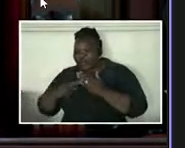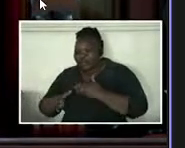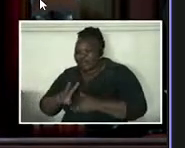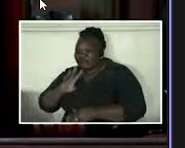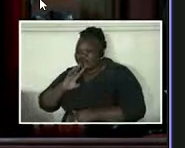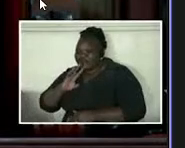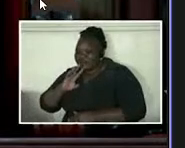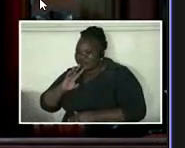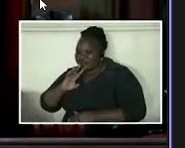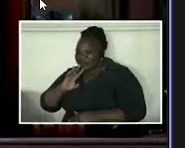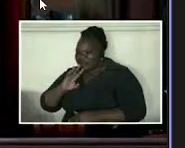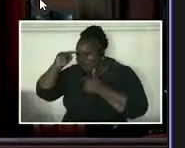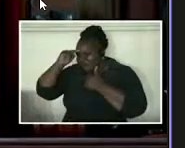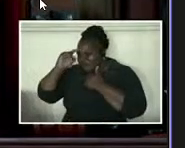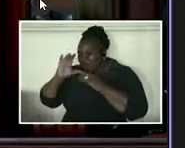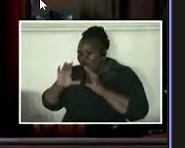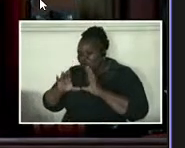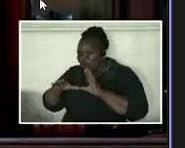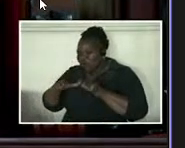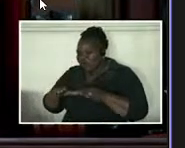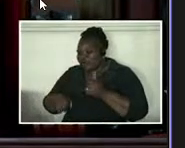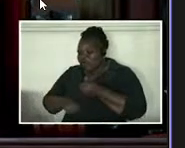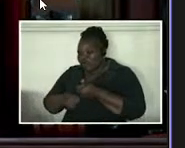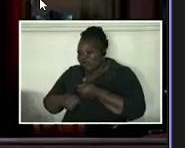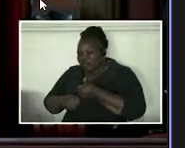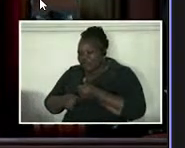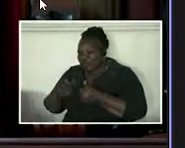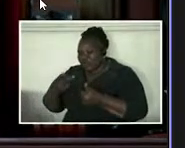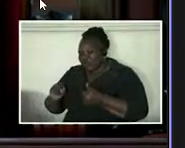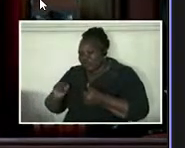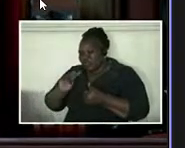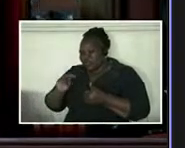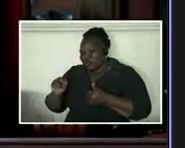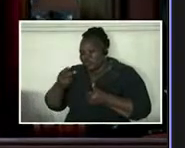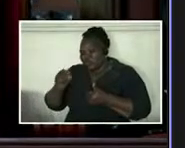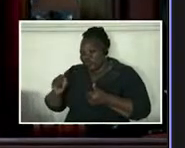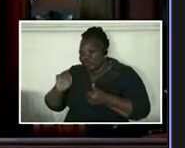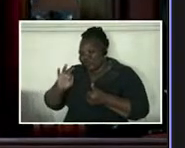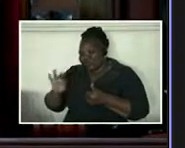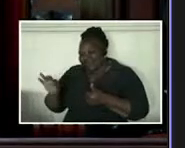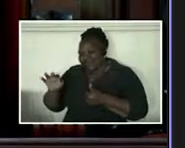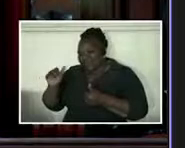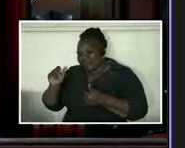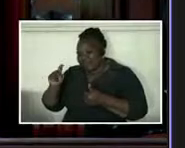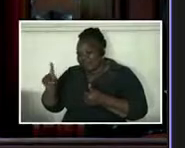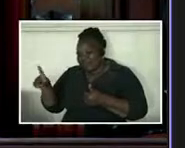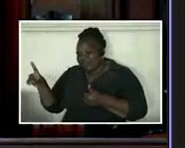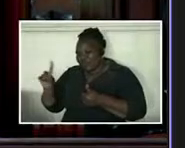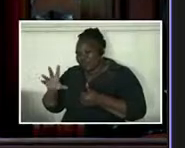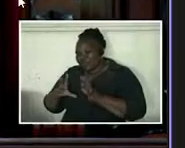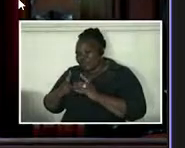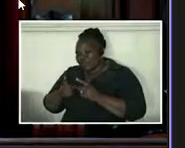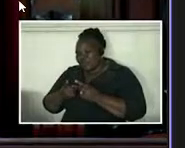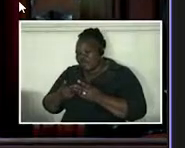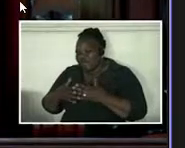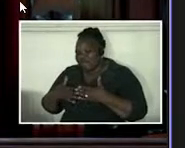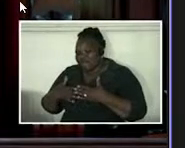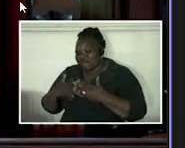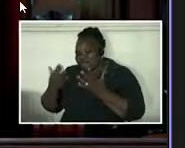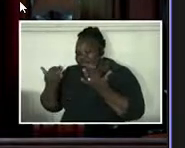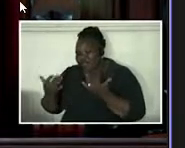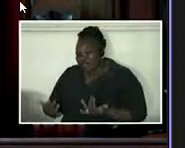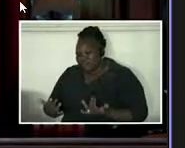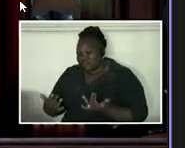committee supports the 2023 2022-23 budget and atp of the department of the health the community supports the programs of the